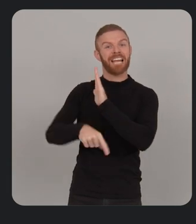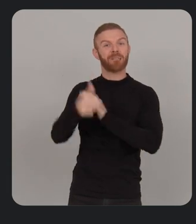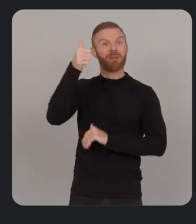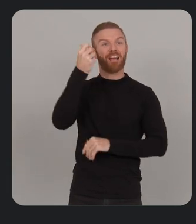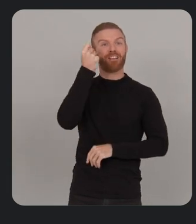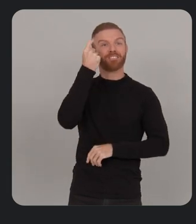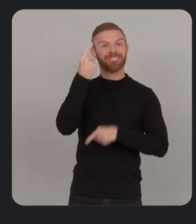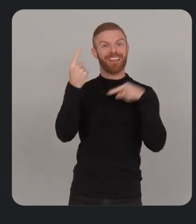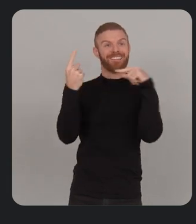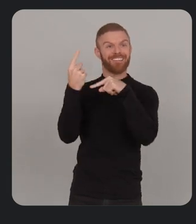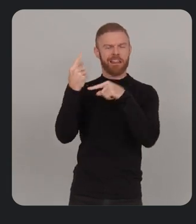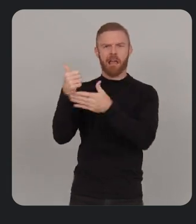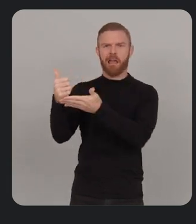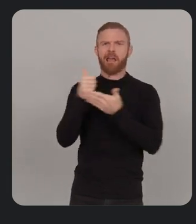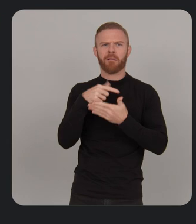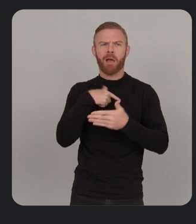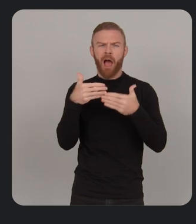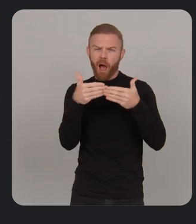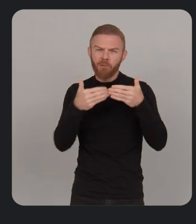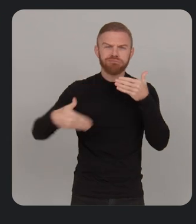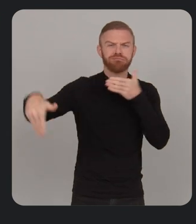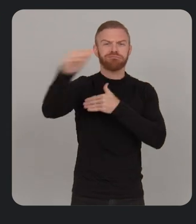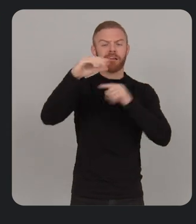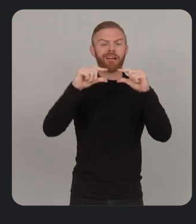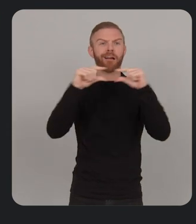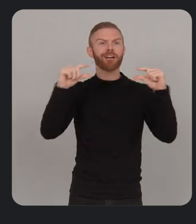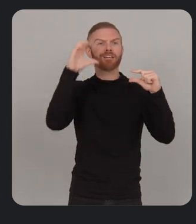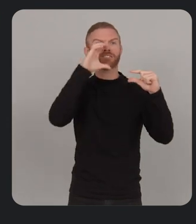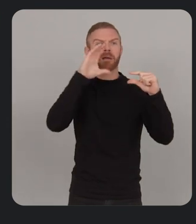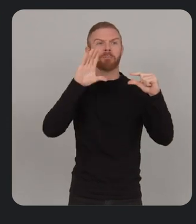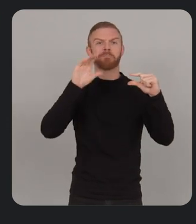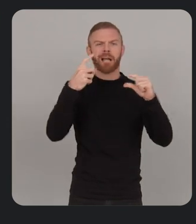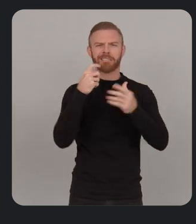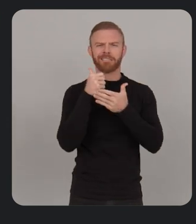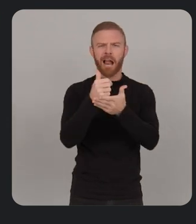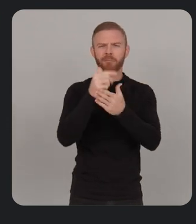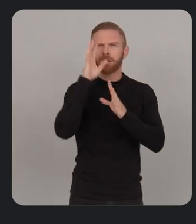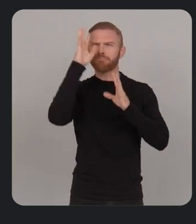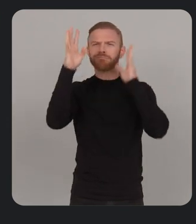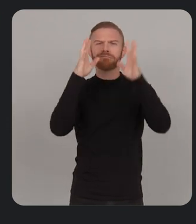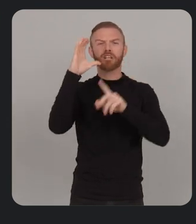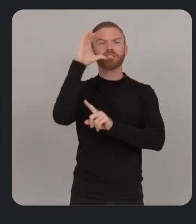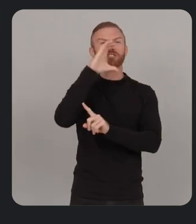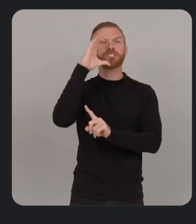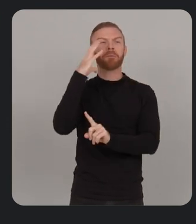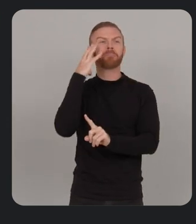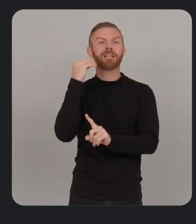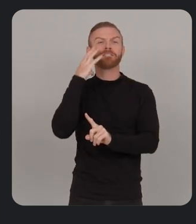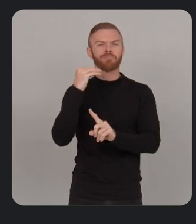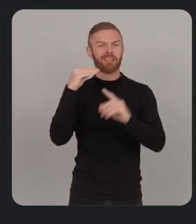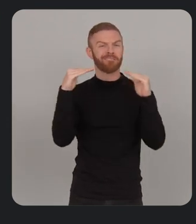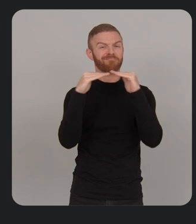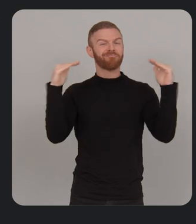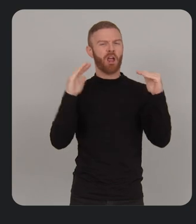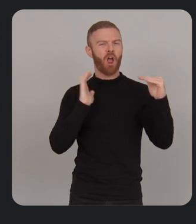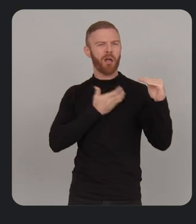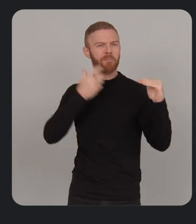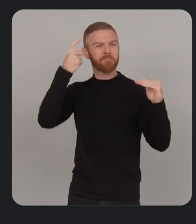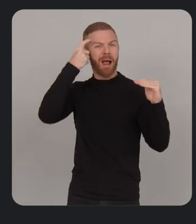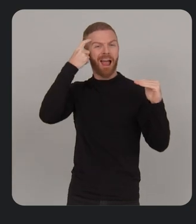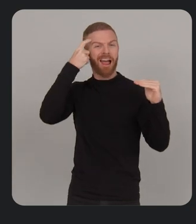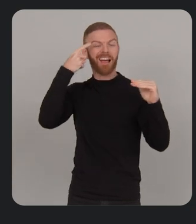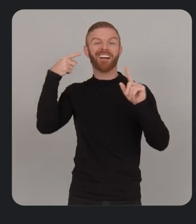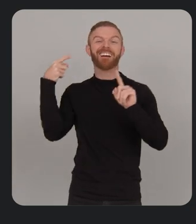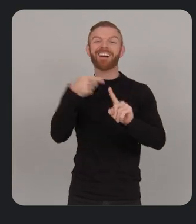With this deeper understanding, we're going far beyond the search box to create search experiences that work more like our